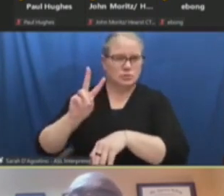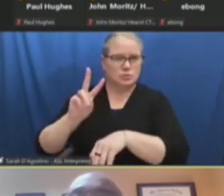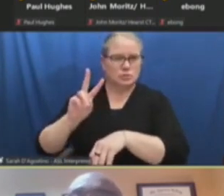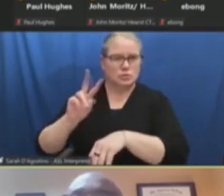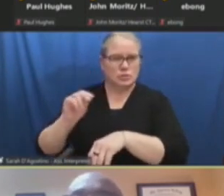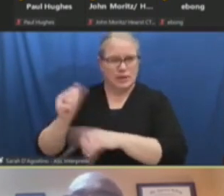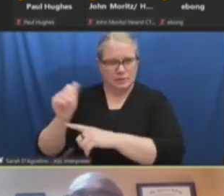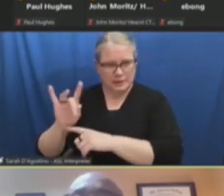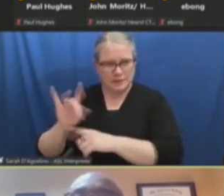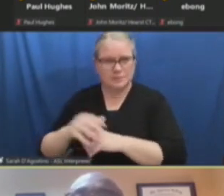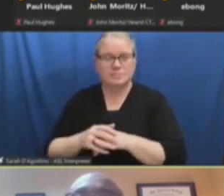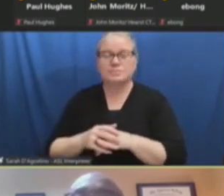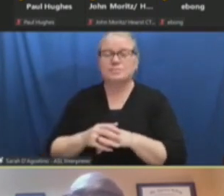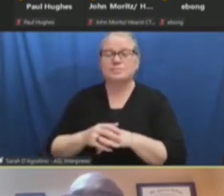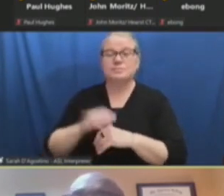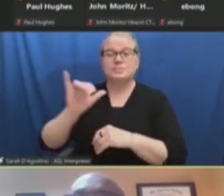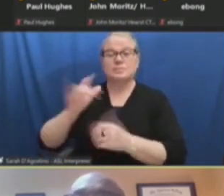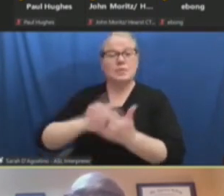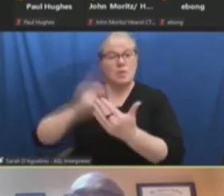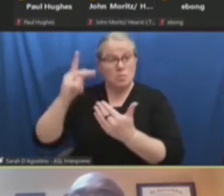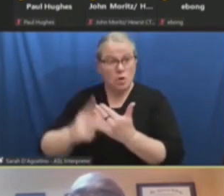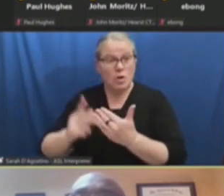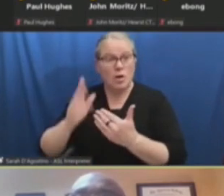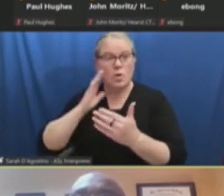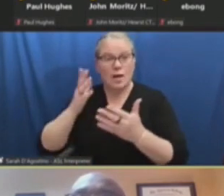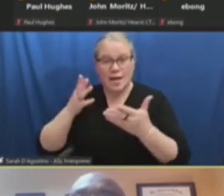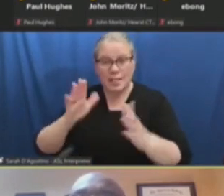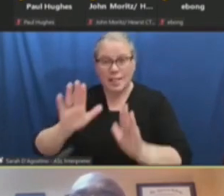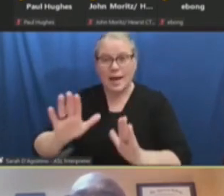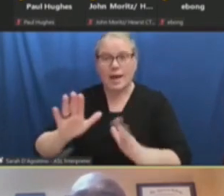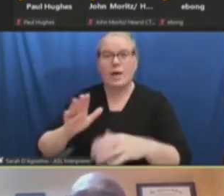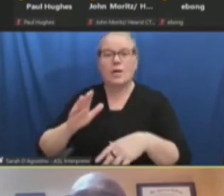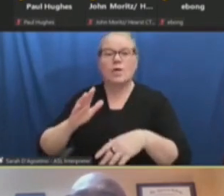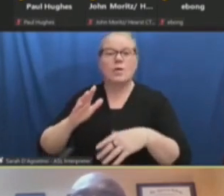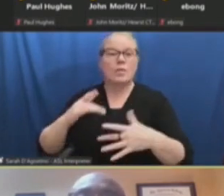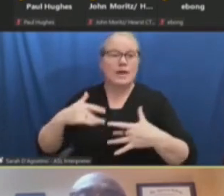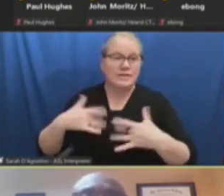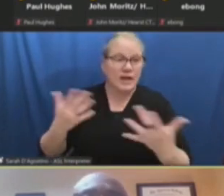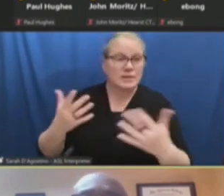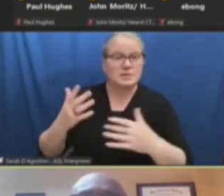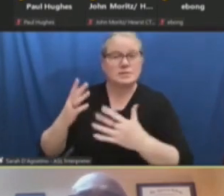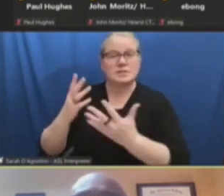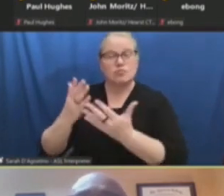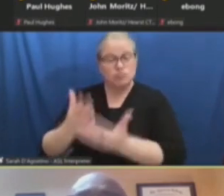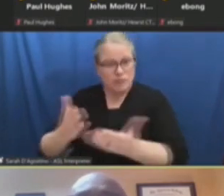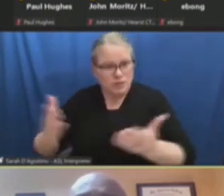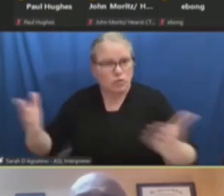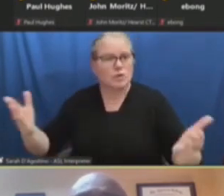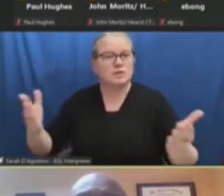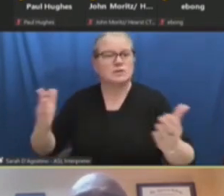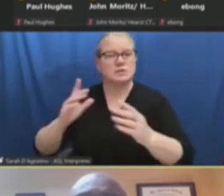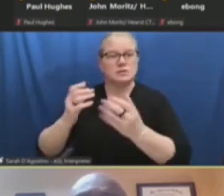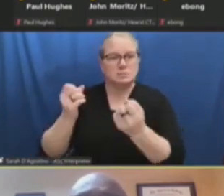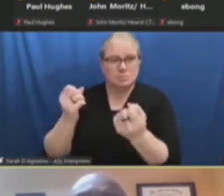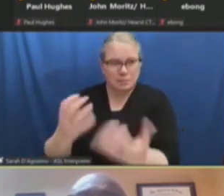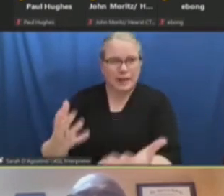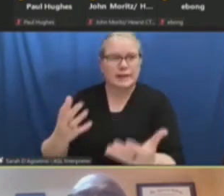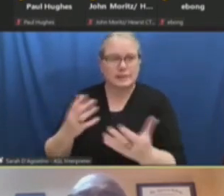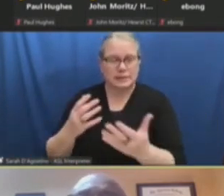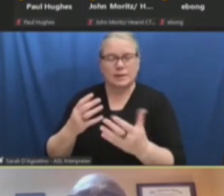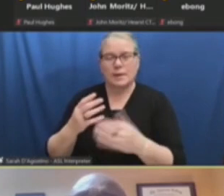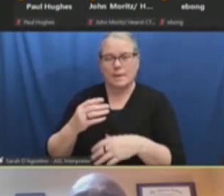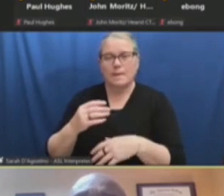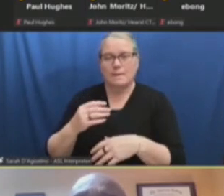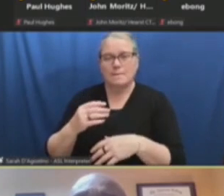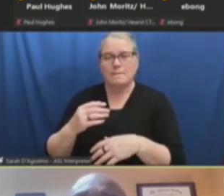this program allows us to apply for grants from a different number of sources. And we've already received one grant, and we are